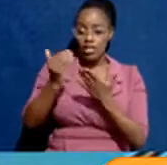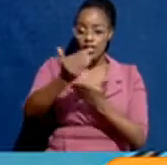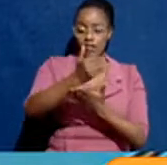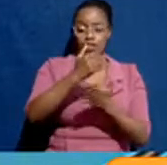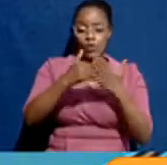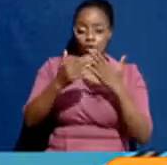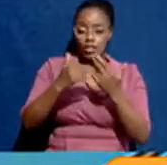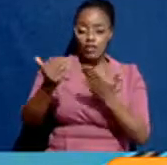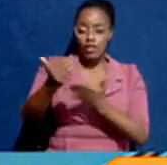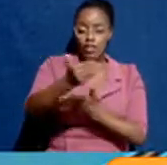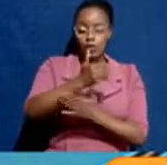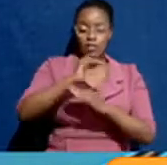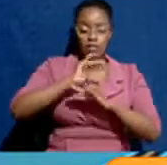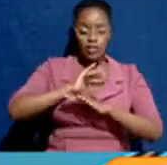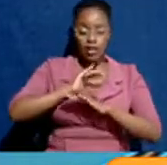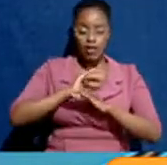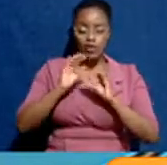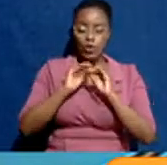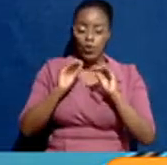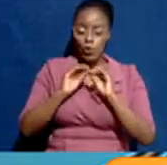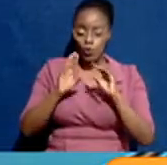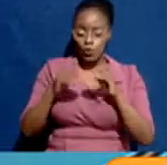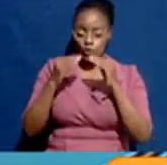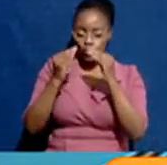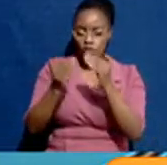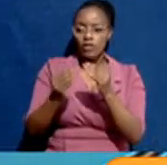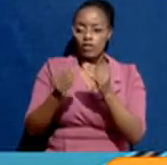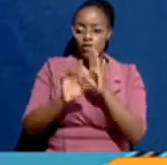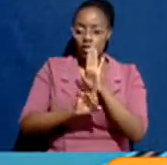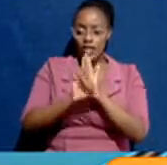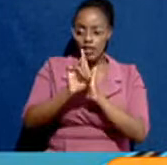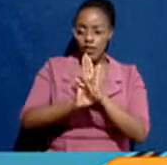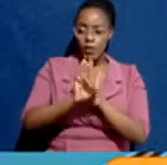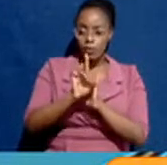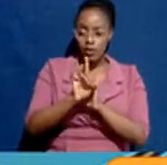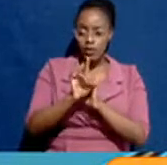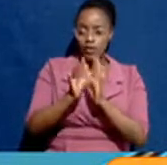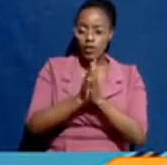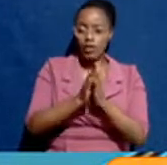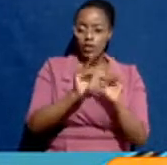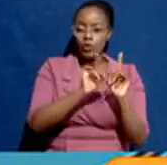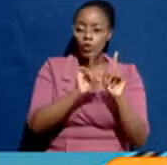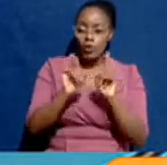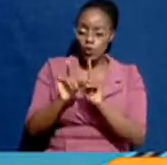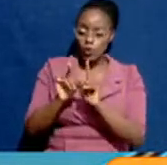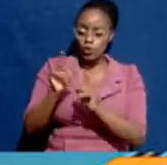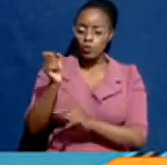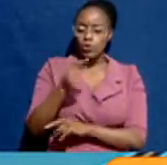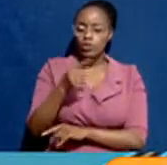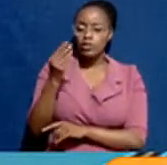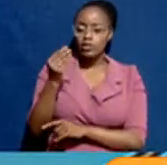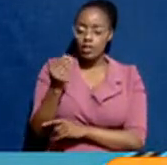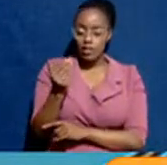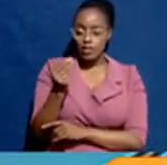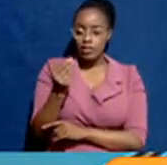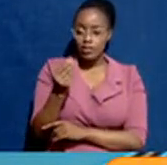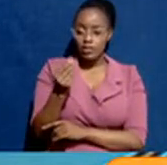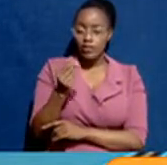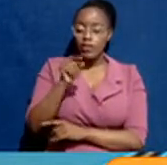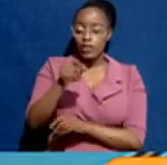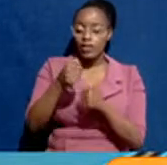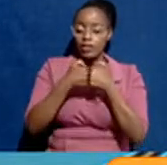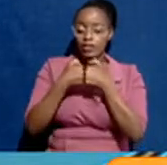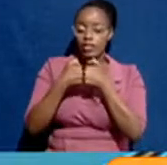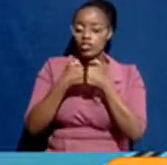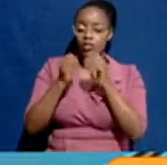are collecting is not enough to service development and also salaries. That is a